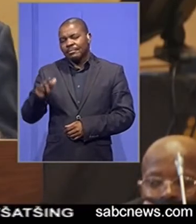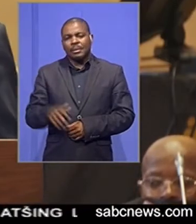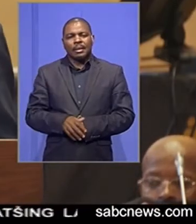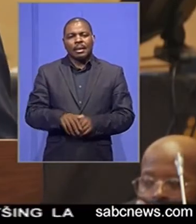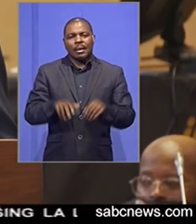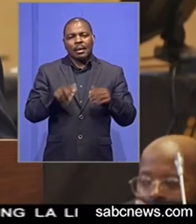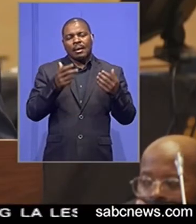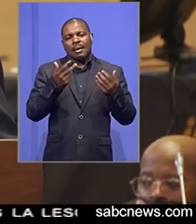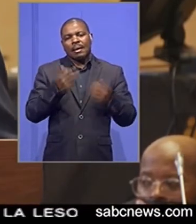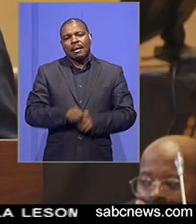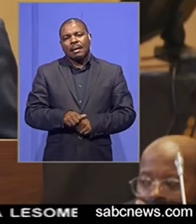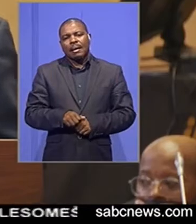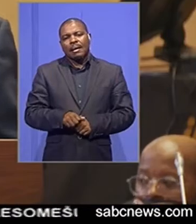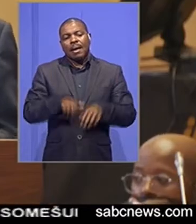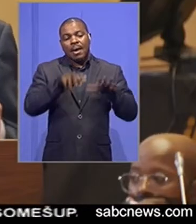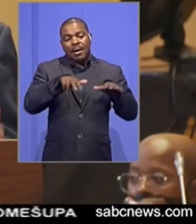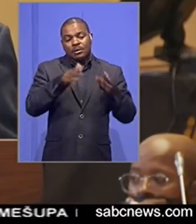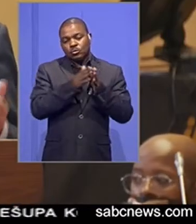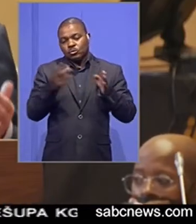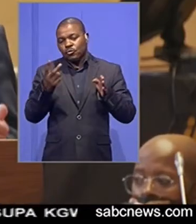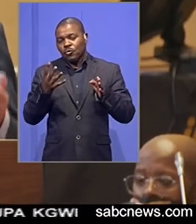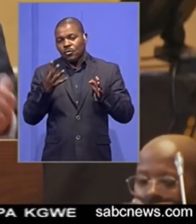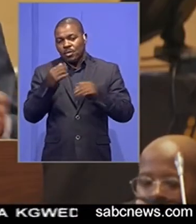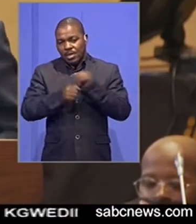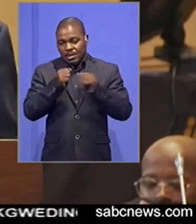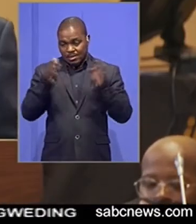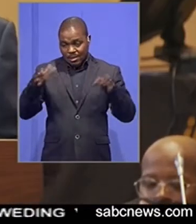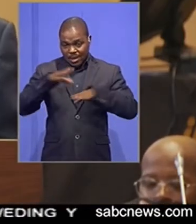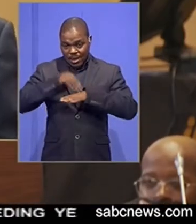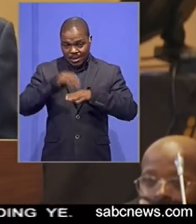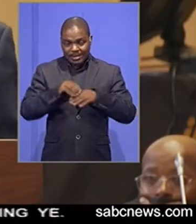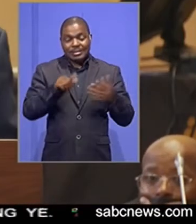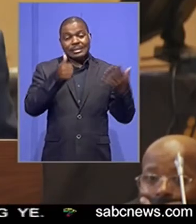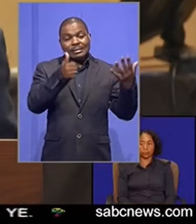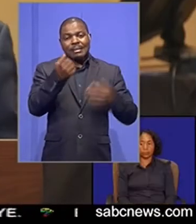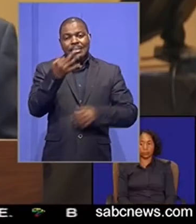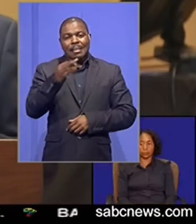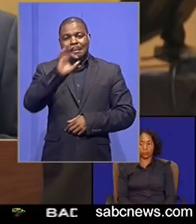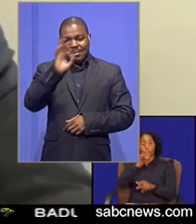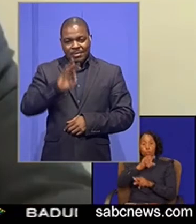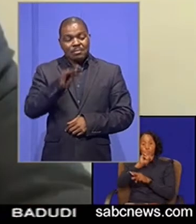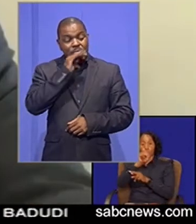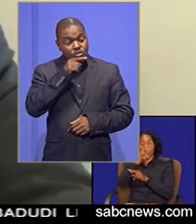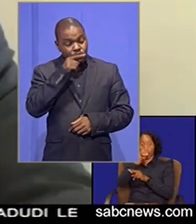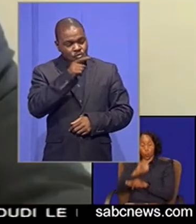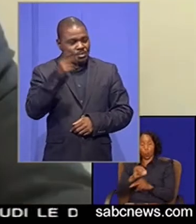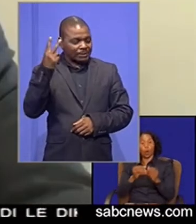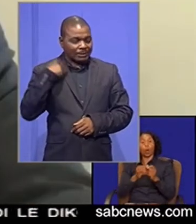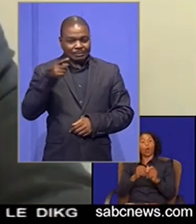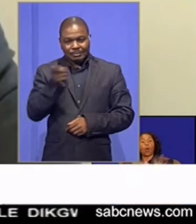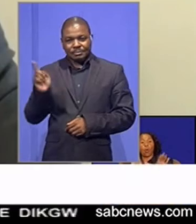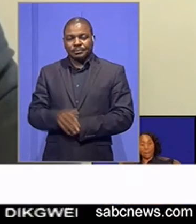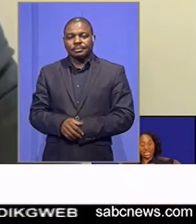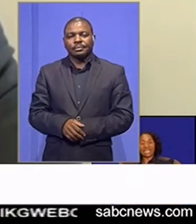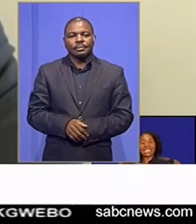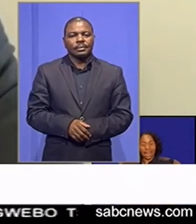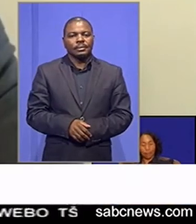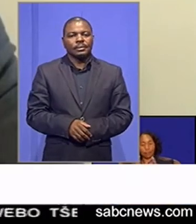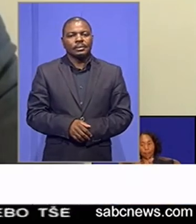between 18 and 24 years, is about 63%. You failed them. The monies that as were